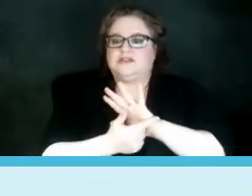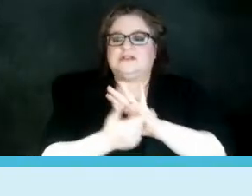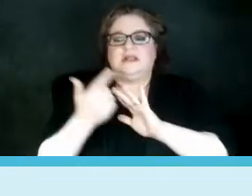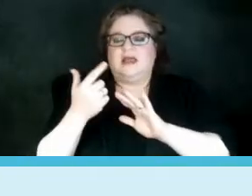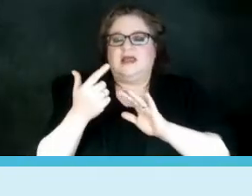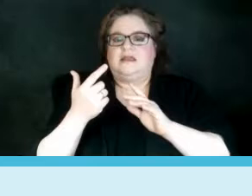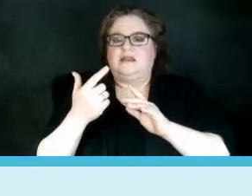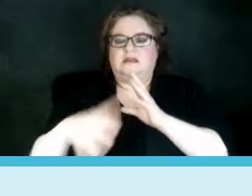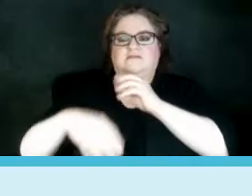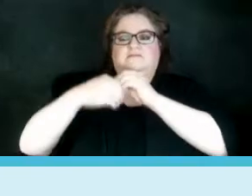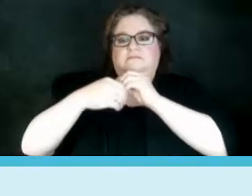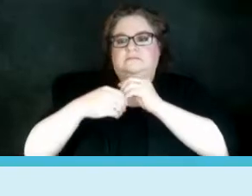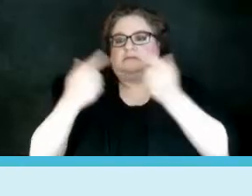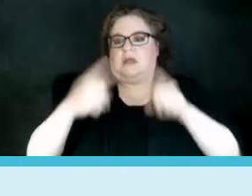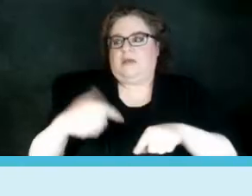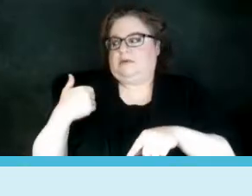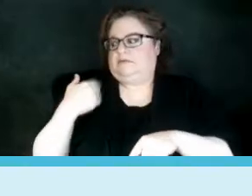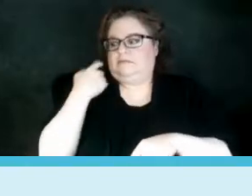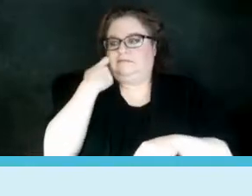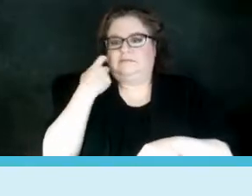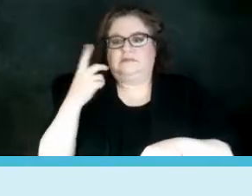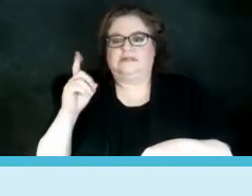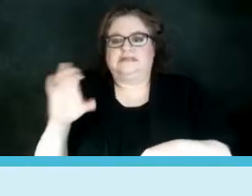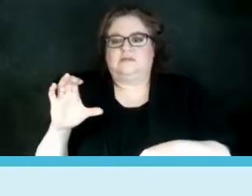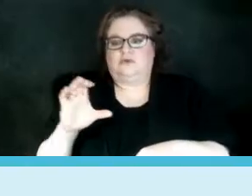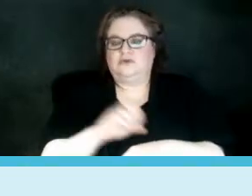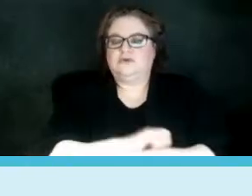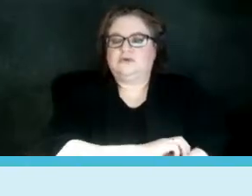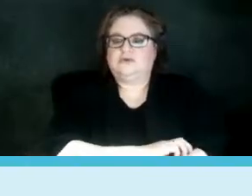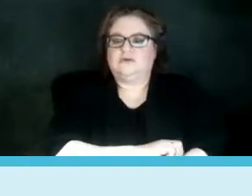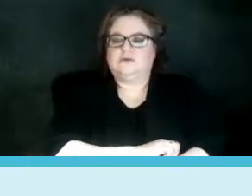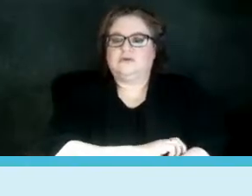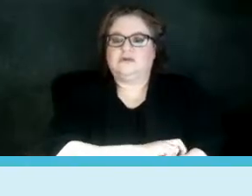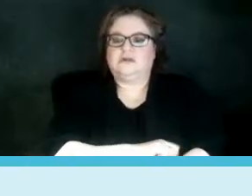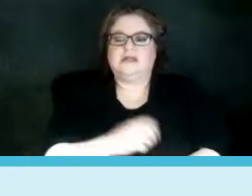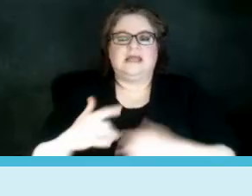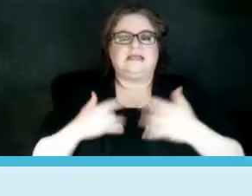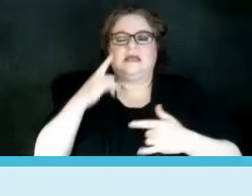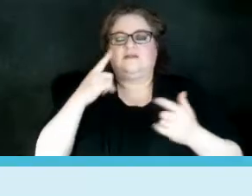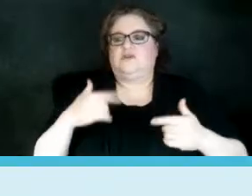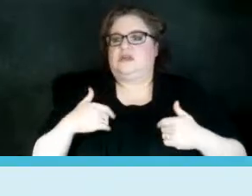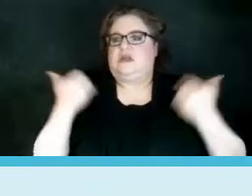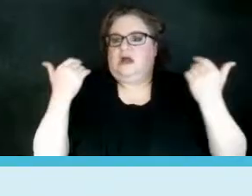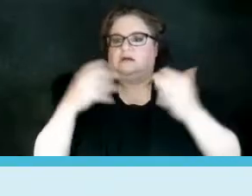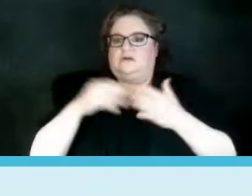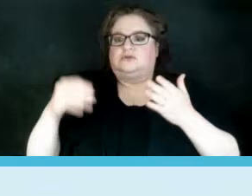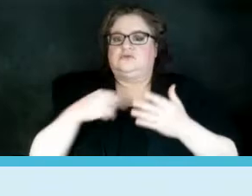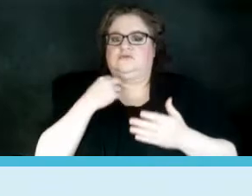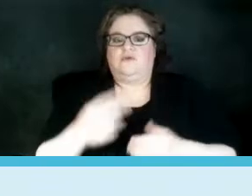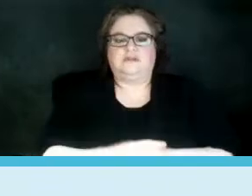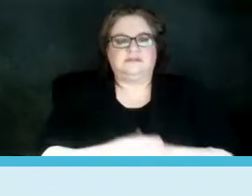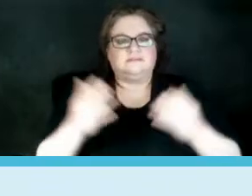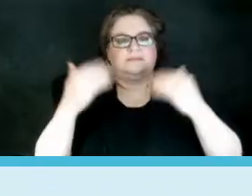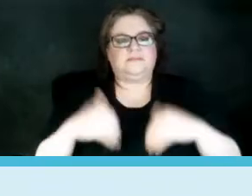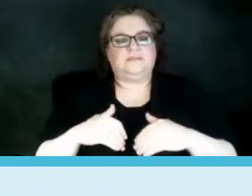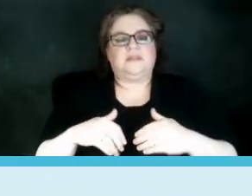ad that just happened in December. Super excited about having the younger student voice on our LSCs. We also have